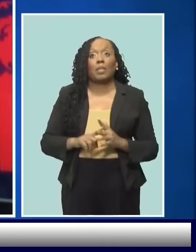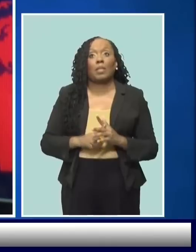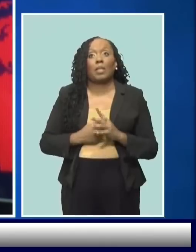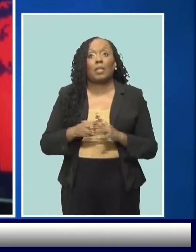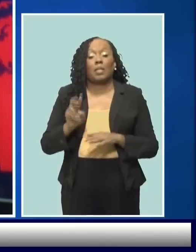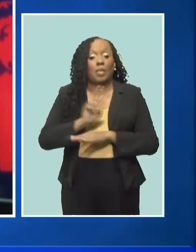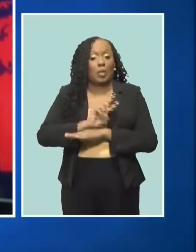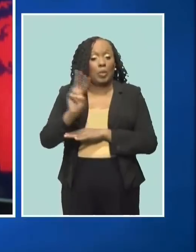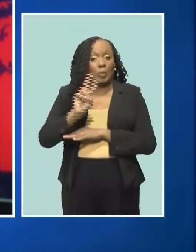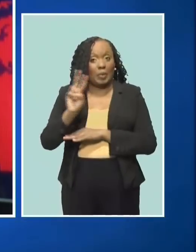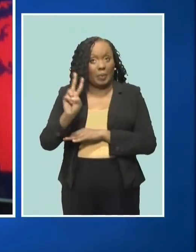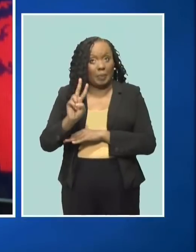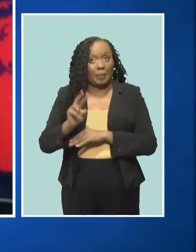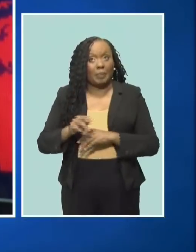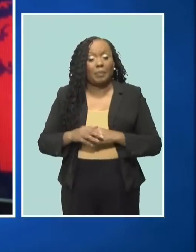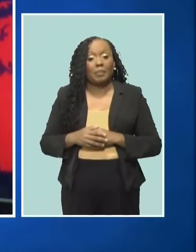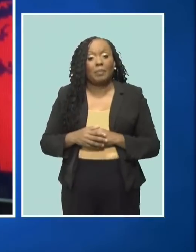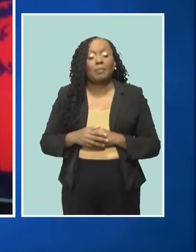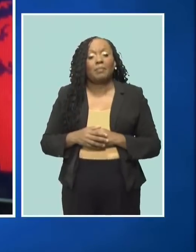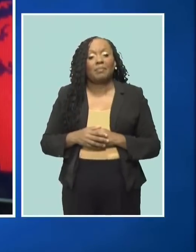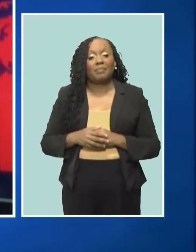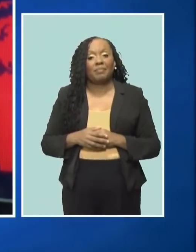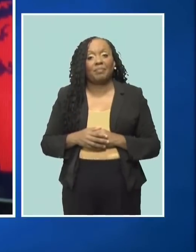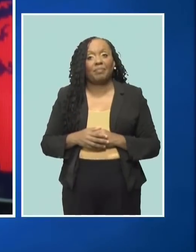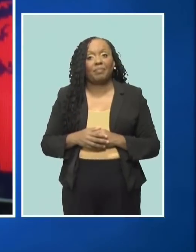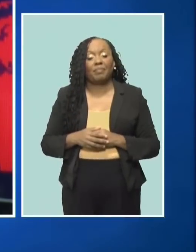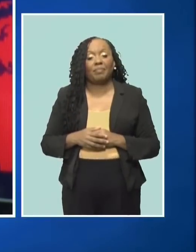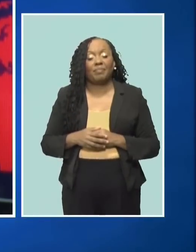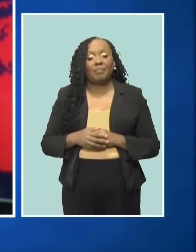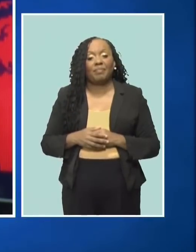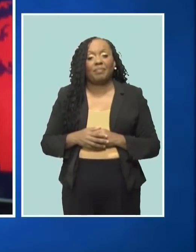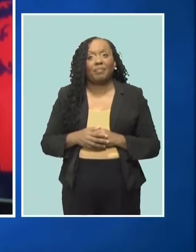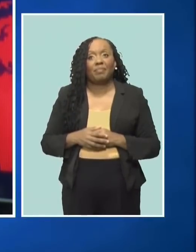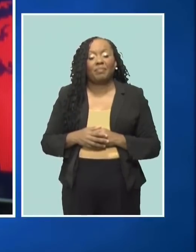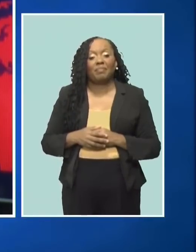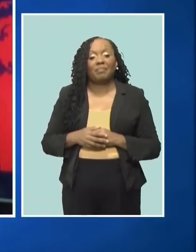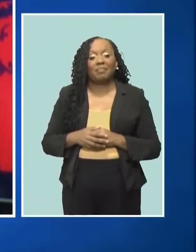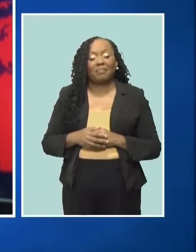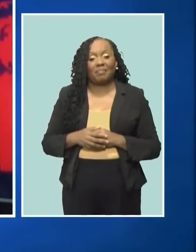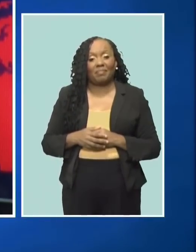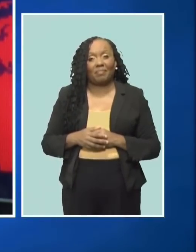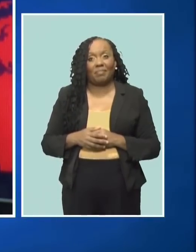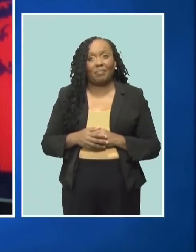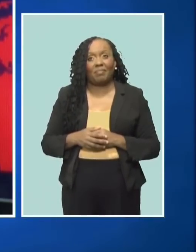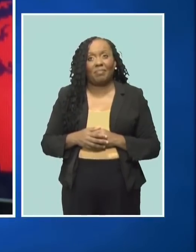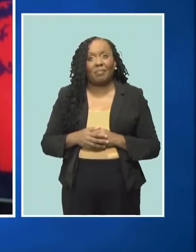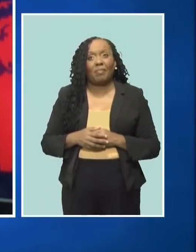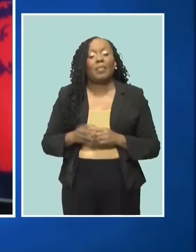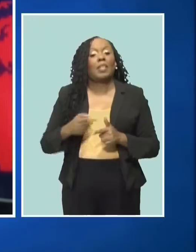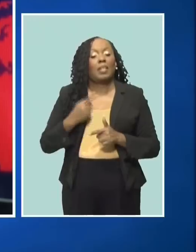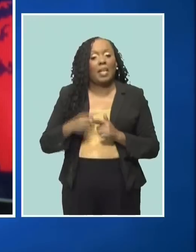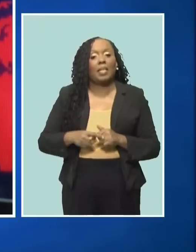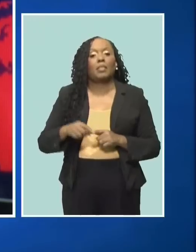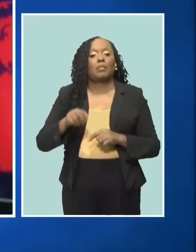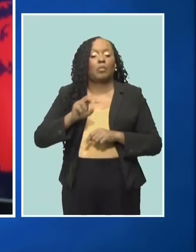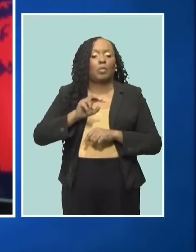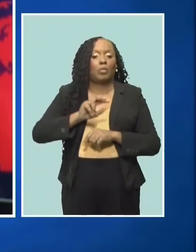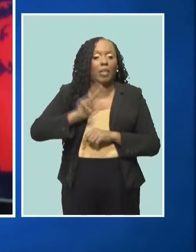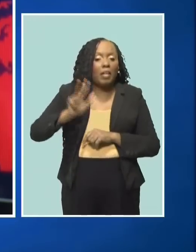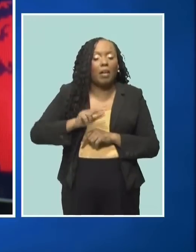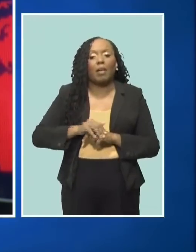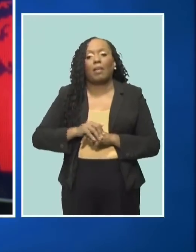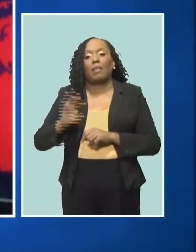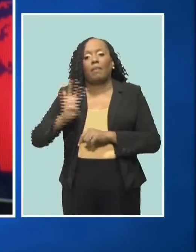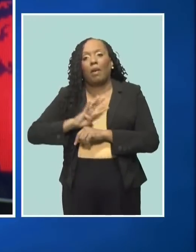p.m., sorry. Yes. 3 p.m. The last one is 4:30, and we can finish up with a